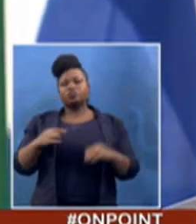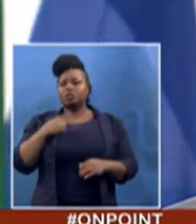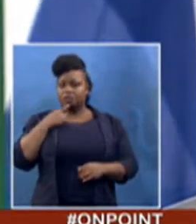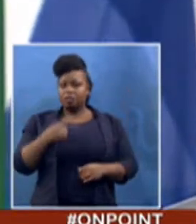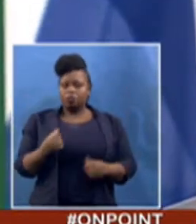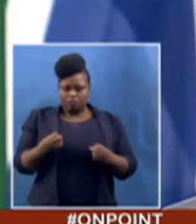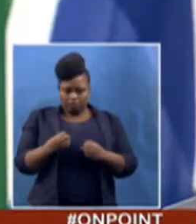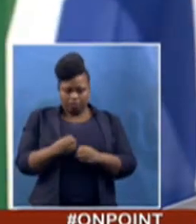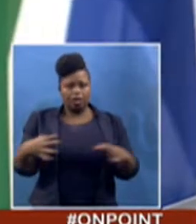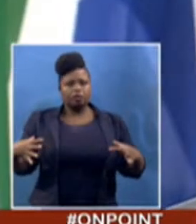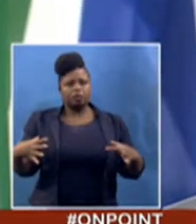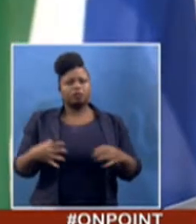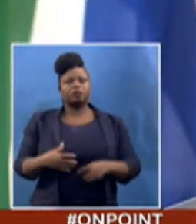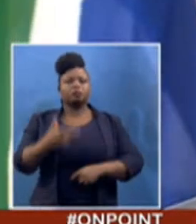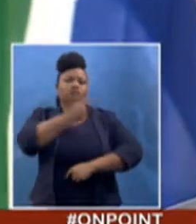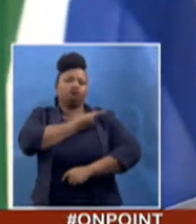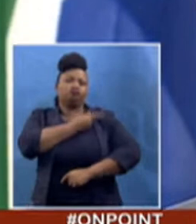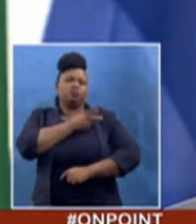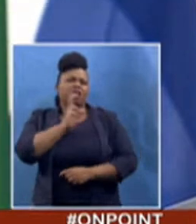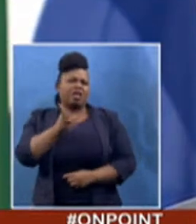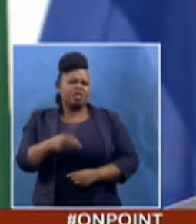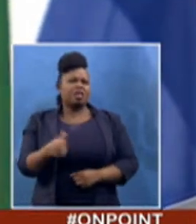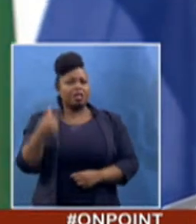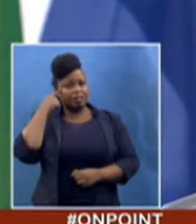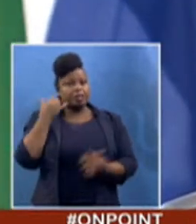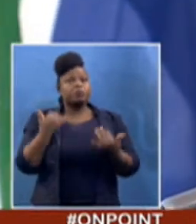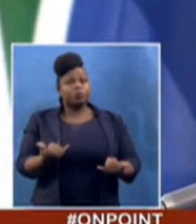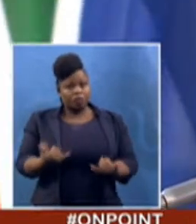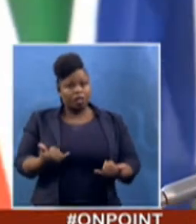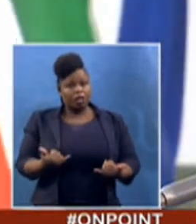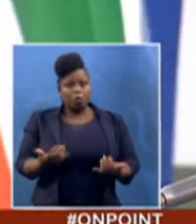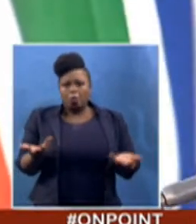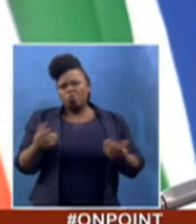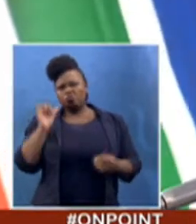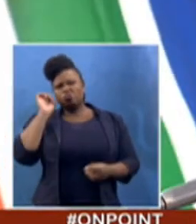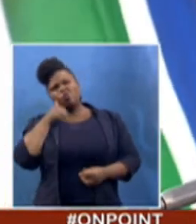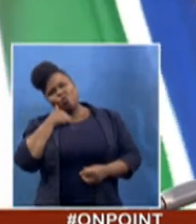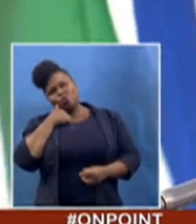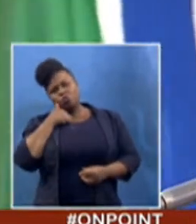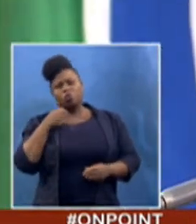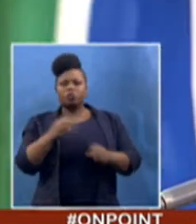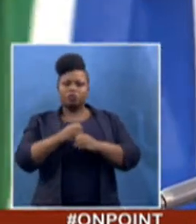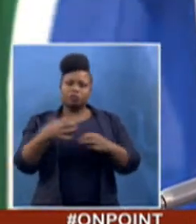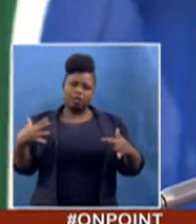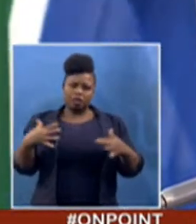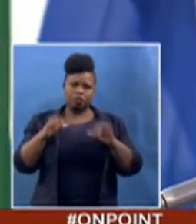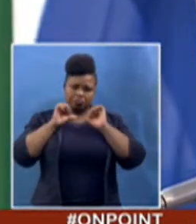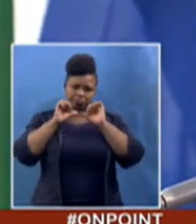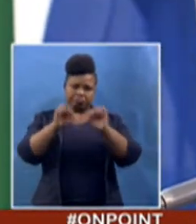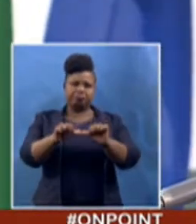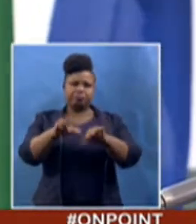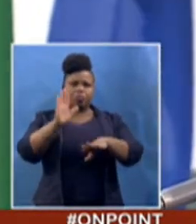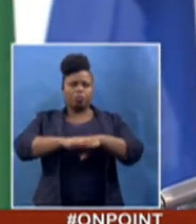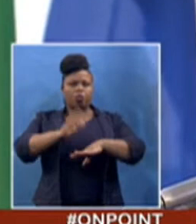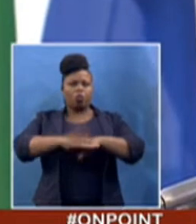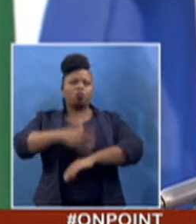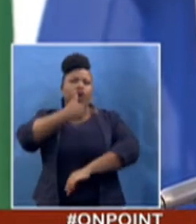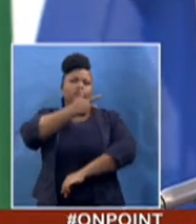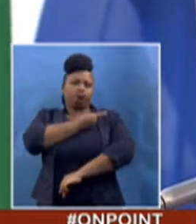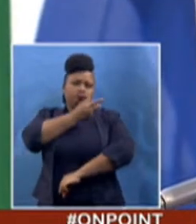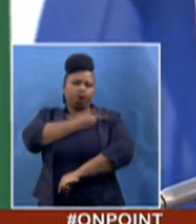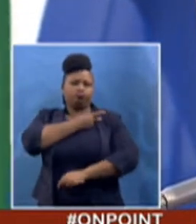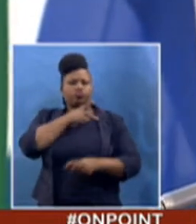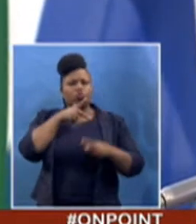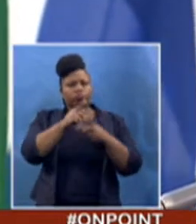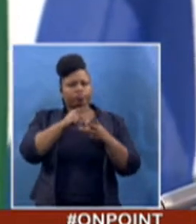the commencement, I think, starts today or tomorrow. We will now be continuing with